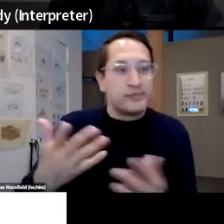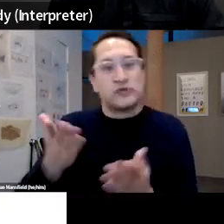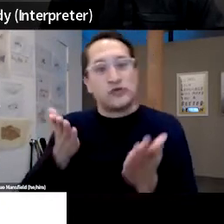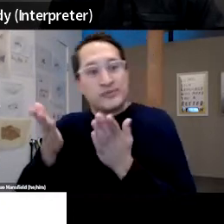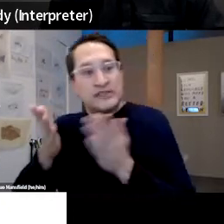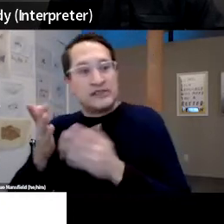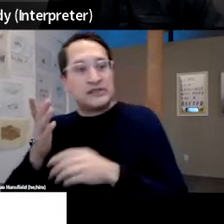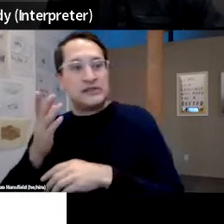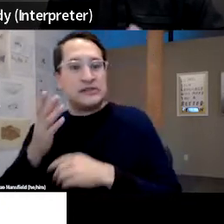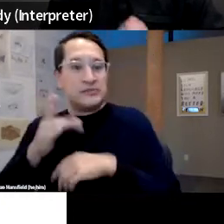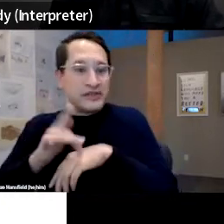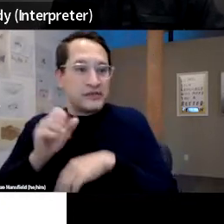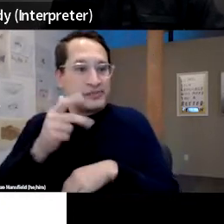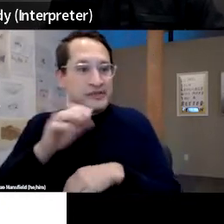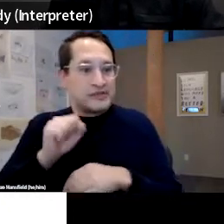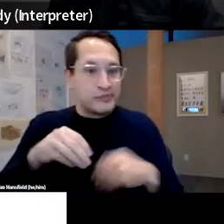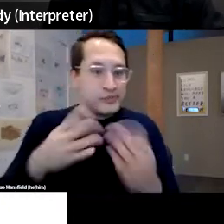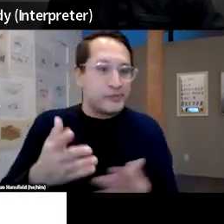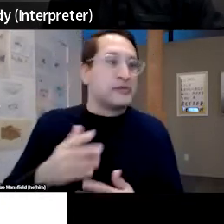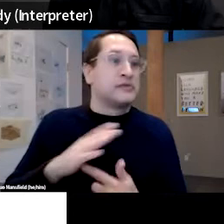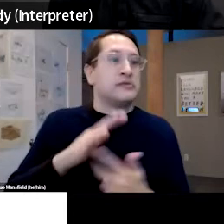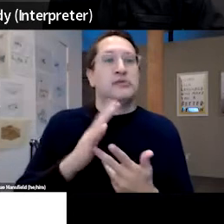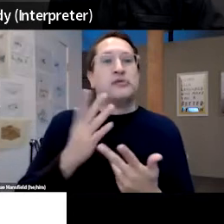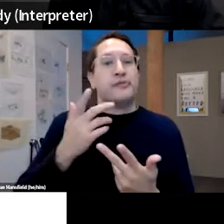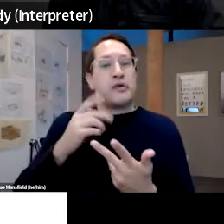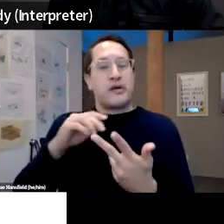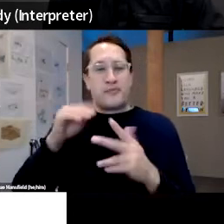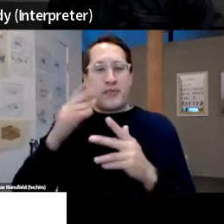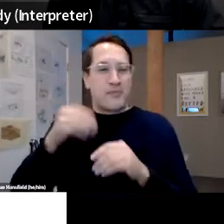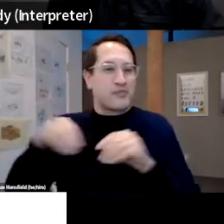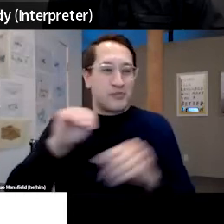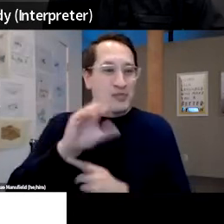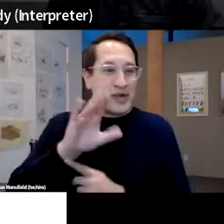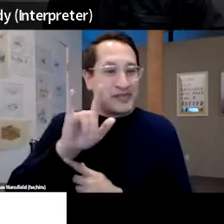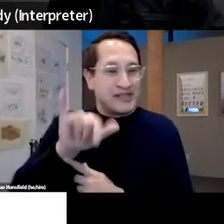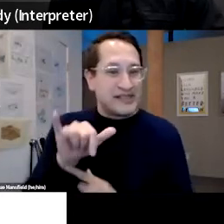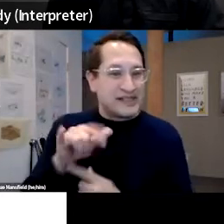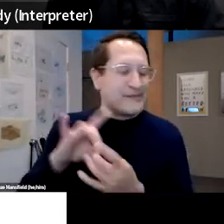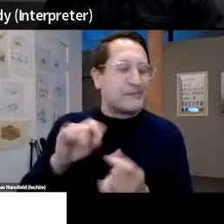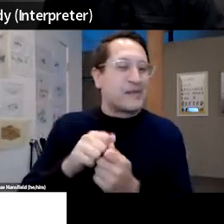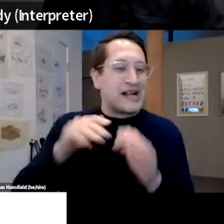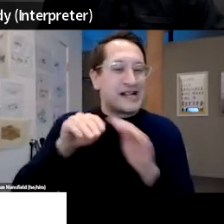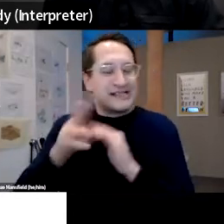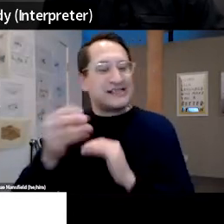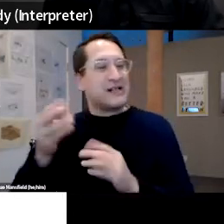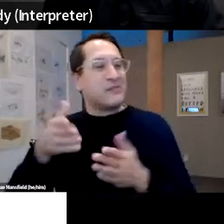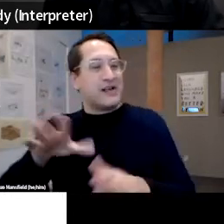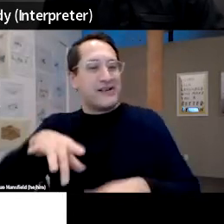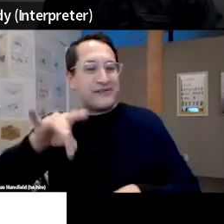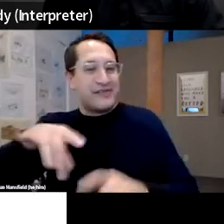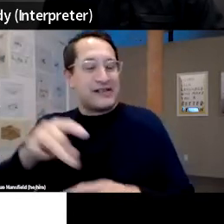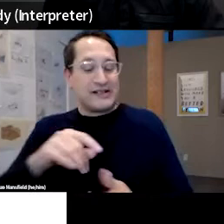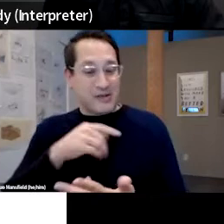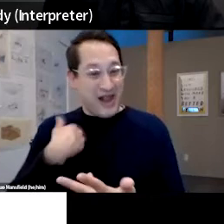have sufficient technology provided, services, spaces provided, and also, of course, mobility in regards